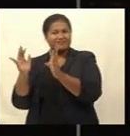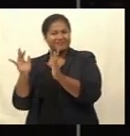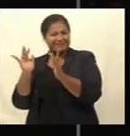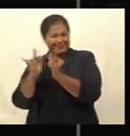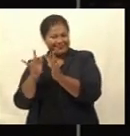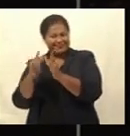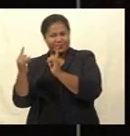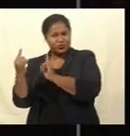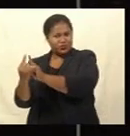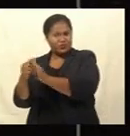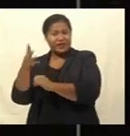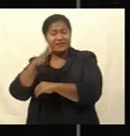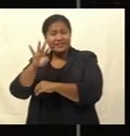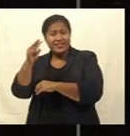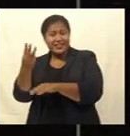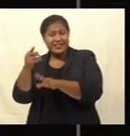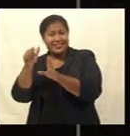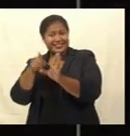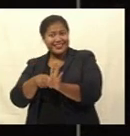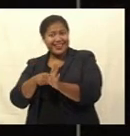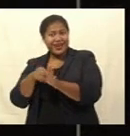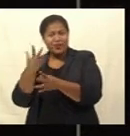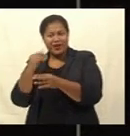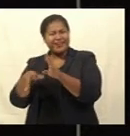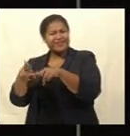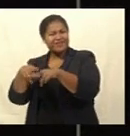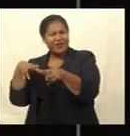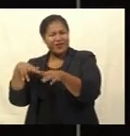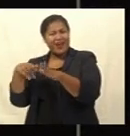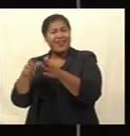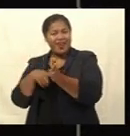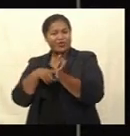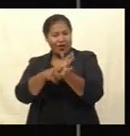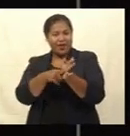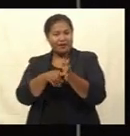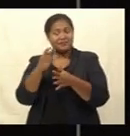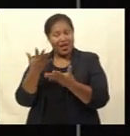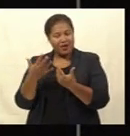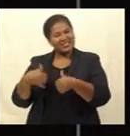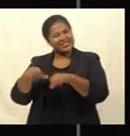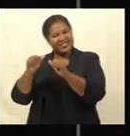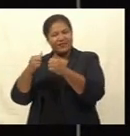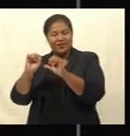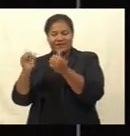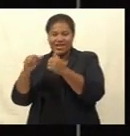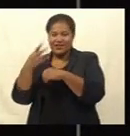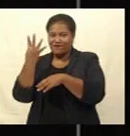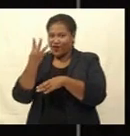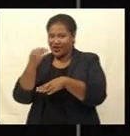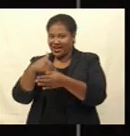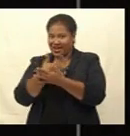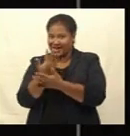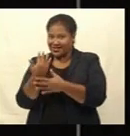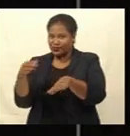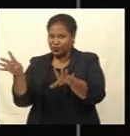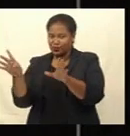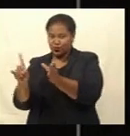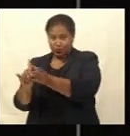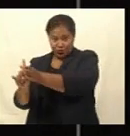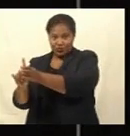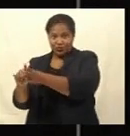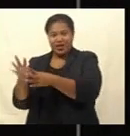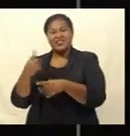woman during the super spreader funeral at Tavakumbu in Lautoka. They have successfully completed their 14-day quarantine and their